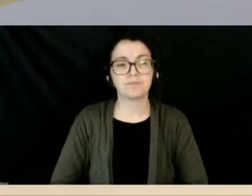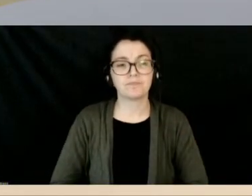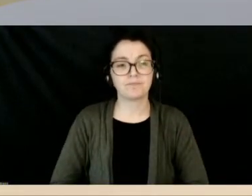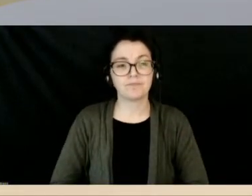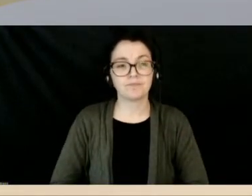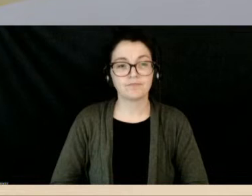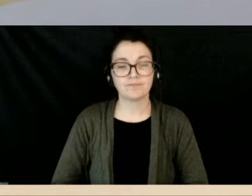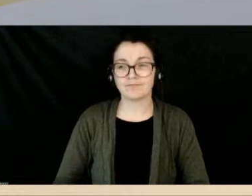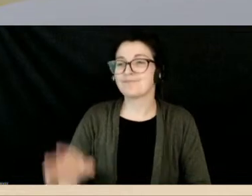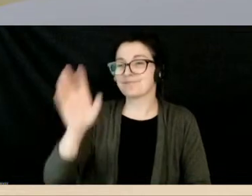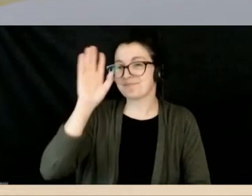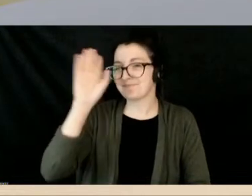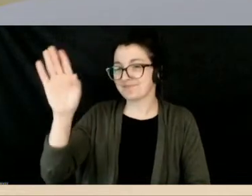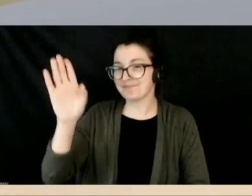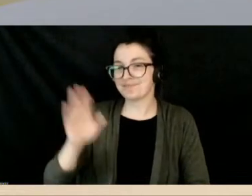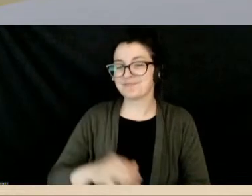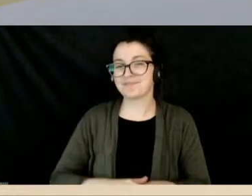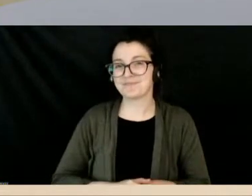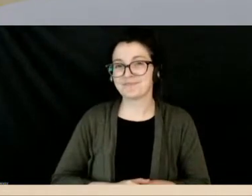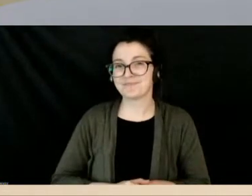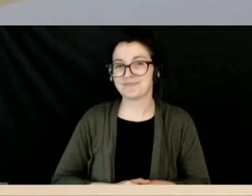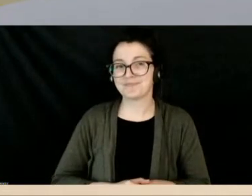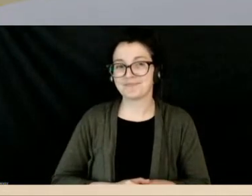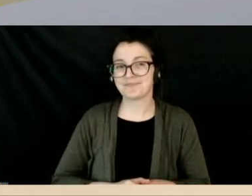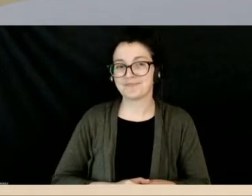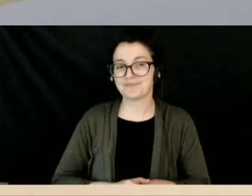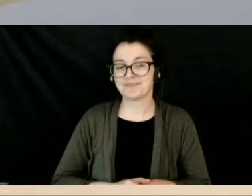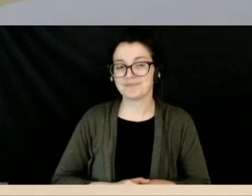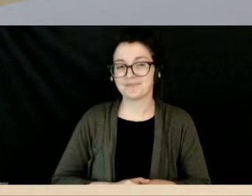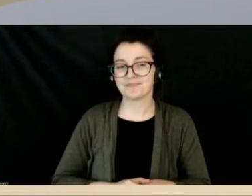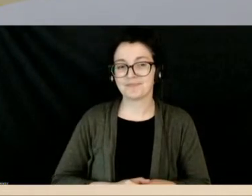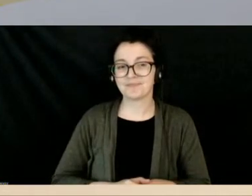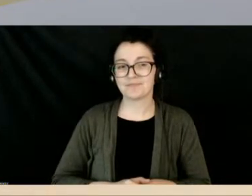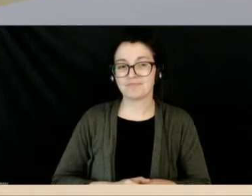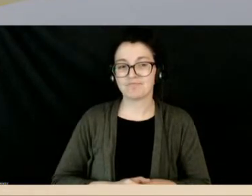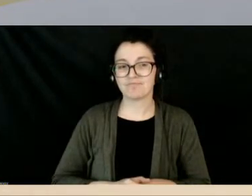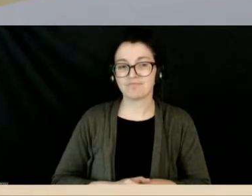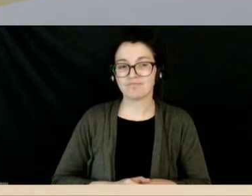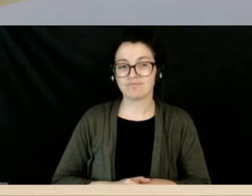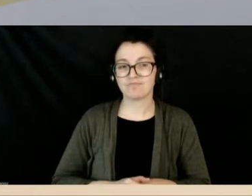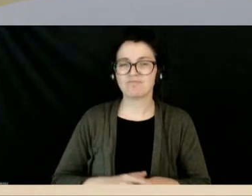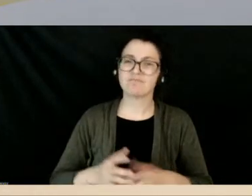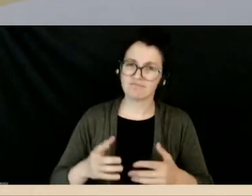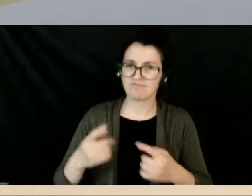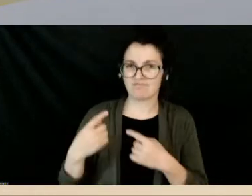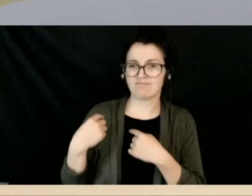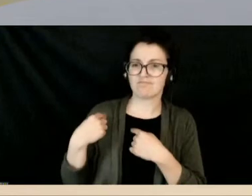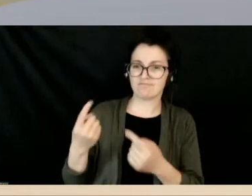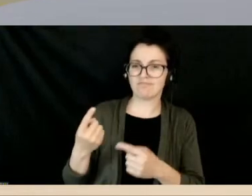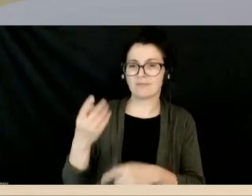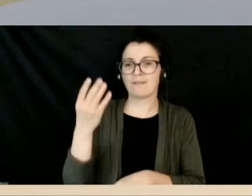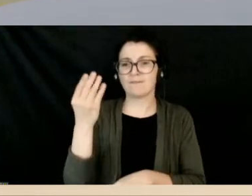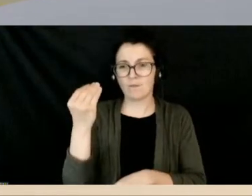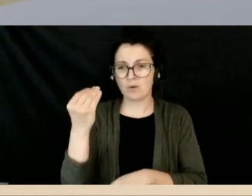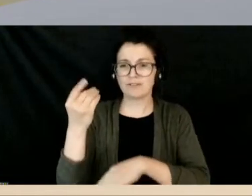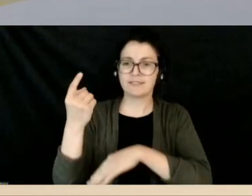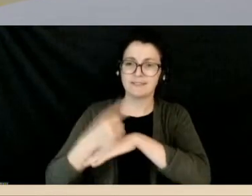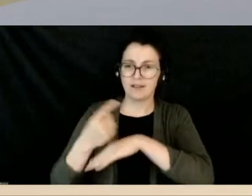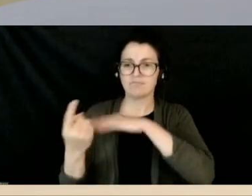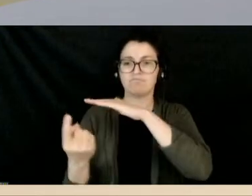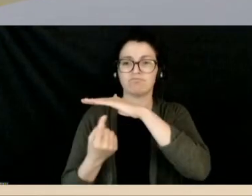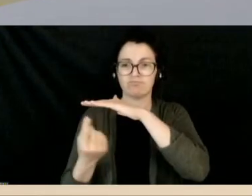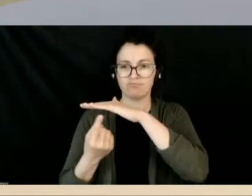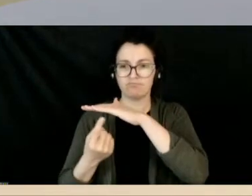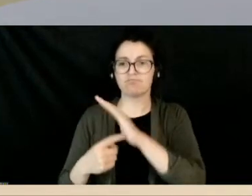Brittany. So we know, and we've talked about the 14-day period of isolation throughout this